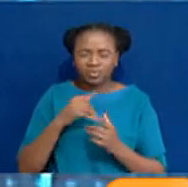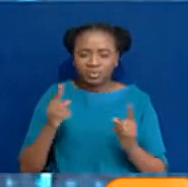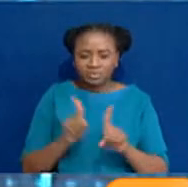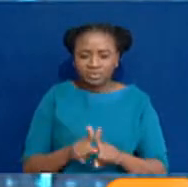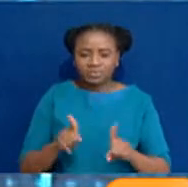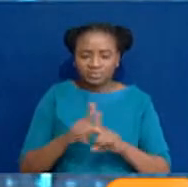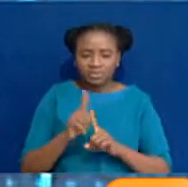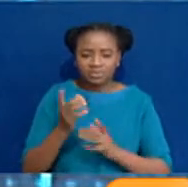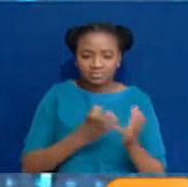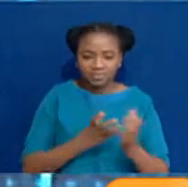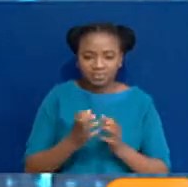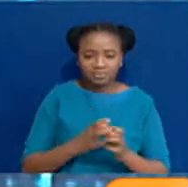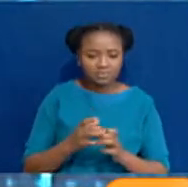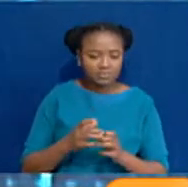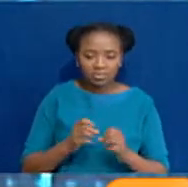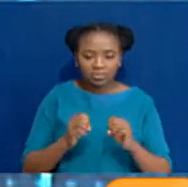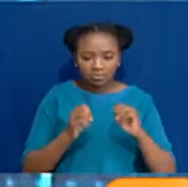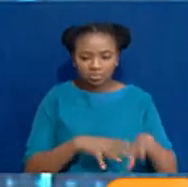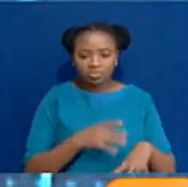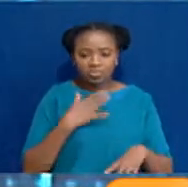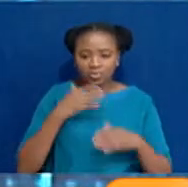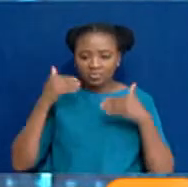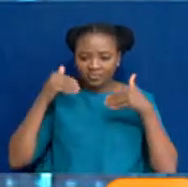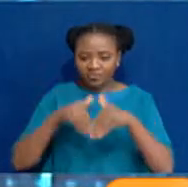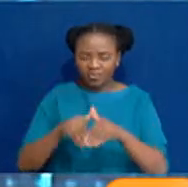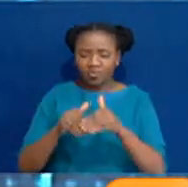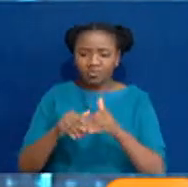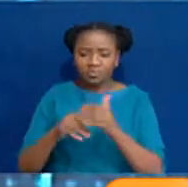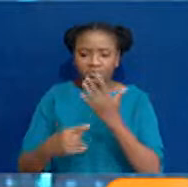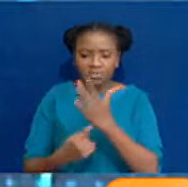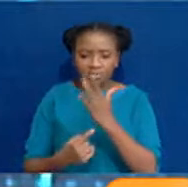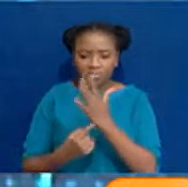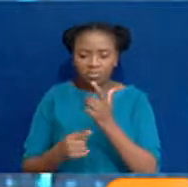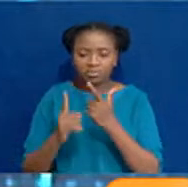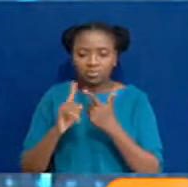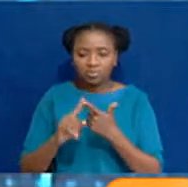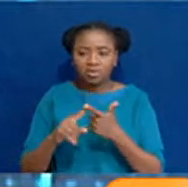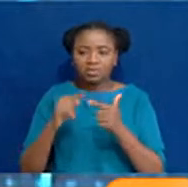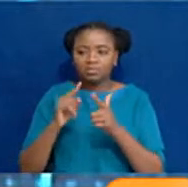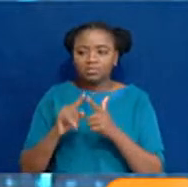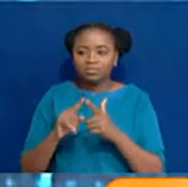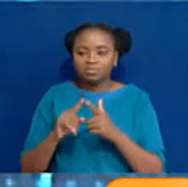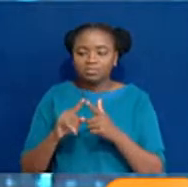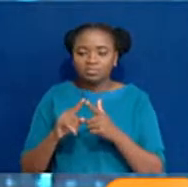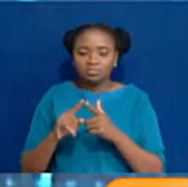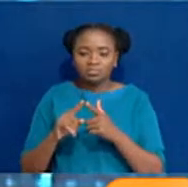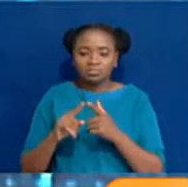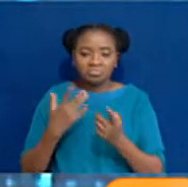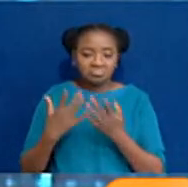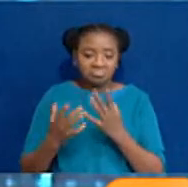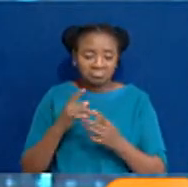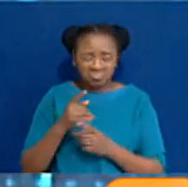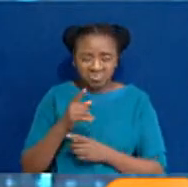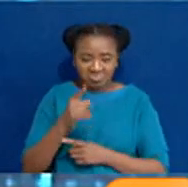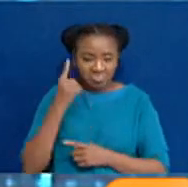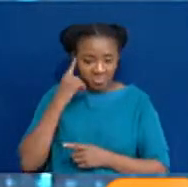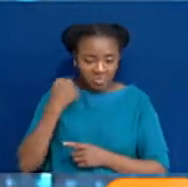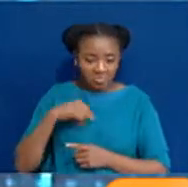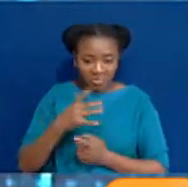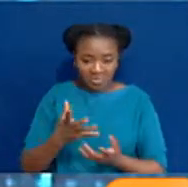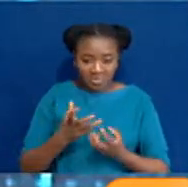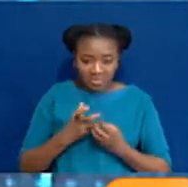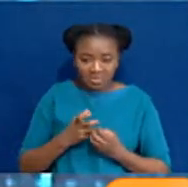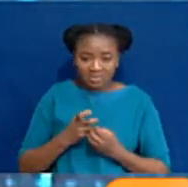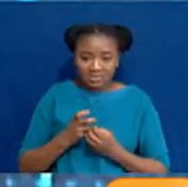of doing business to technology. One, for example, we may no longer need to have a critical mass of print